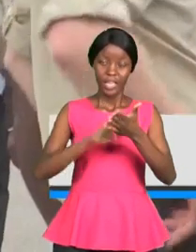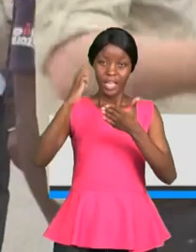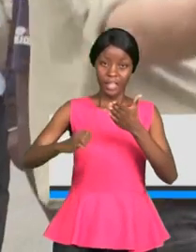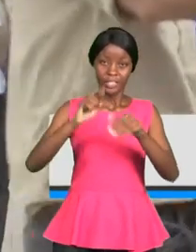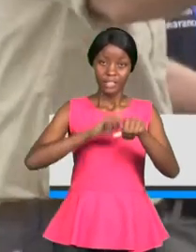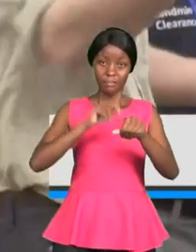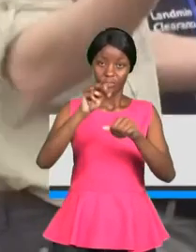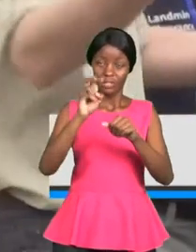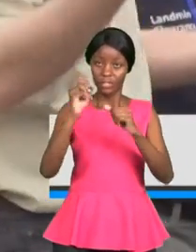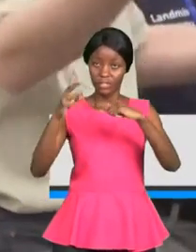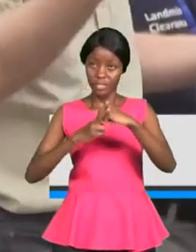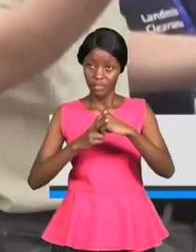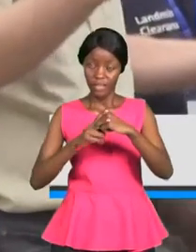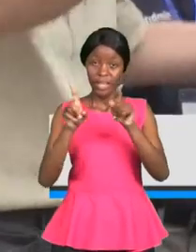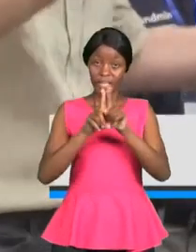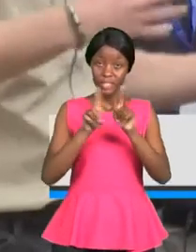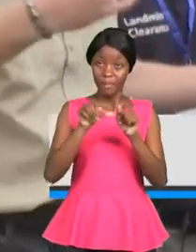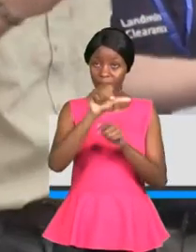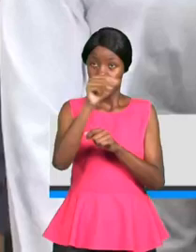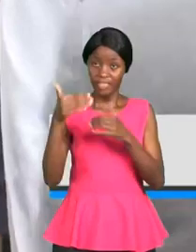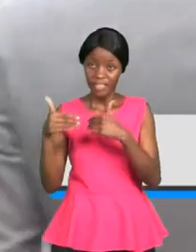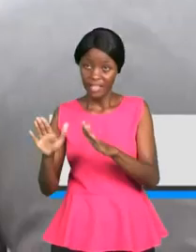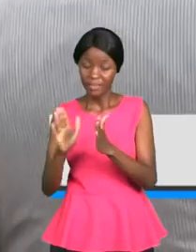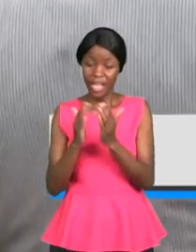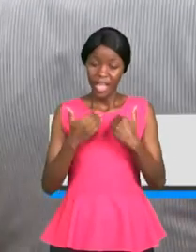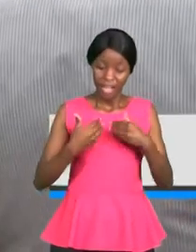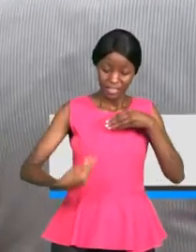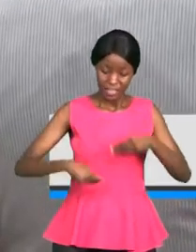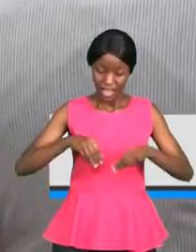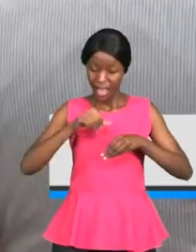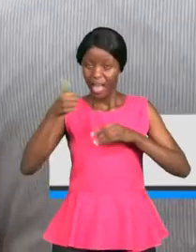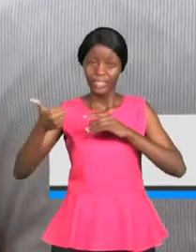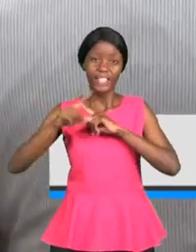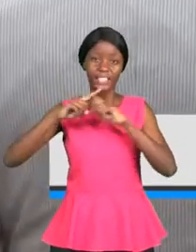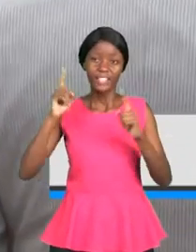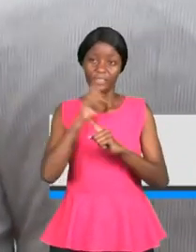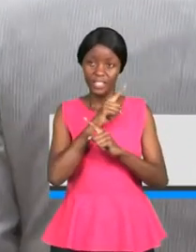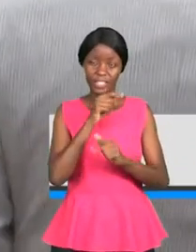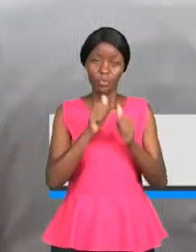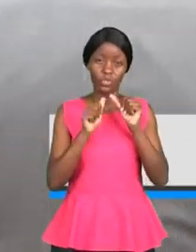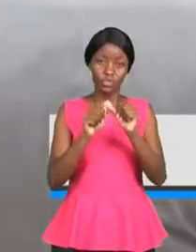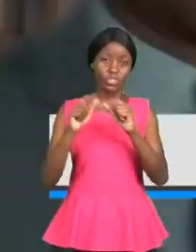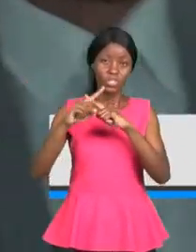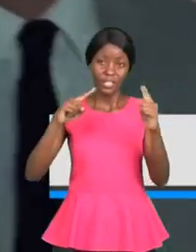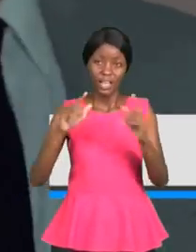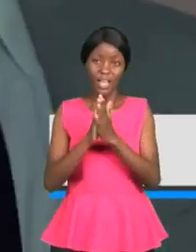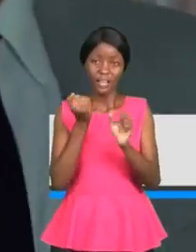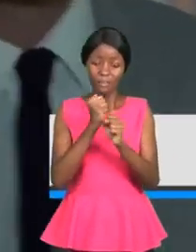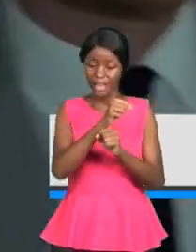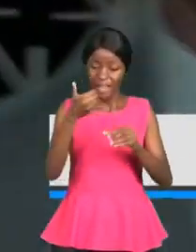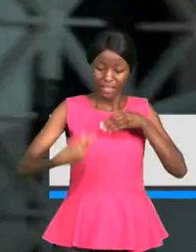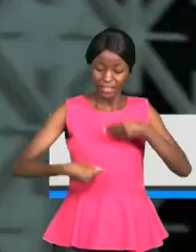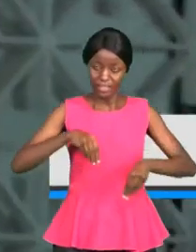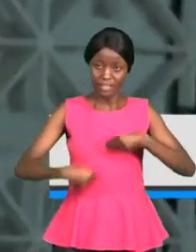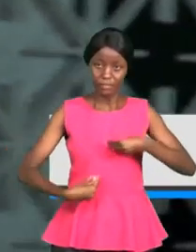people remain displaced and thousands have been left with disabilities from landmines, which continue to kill and maim. Thank you very much for